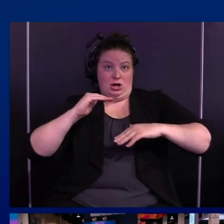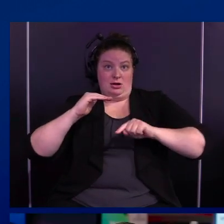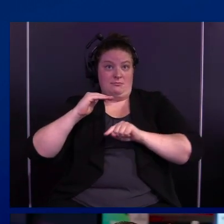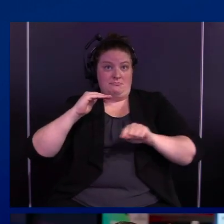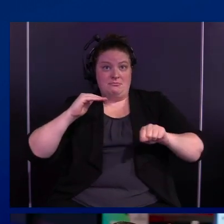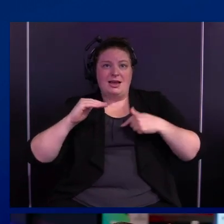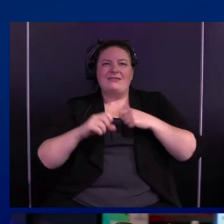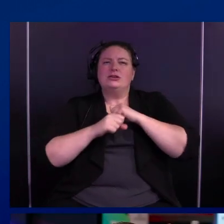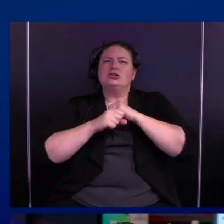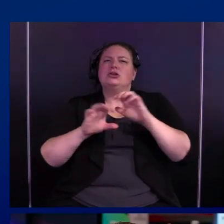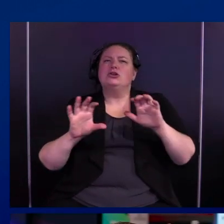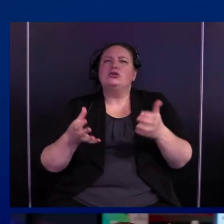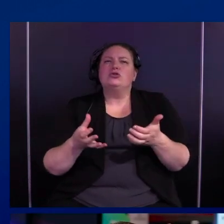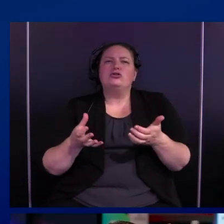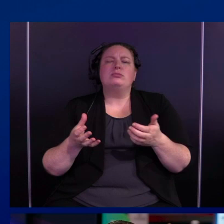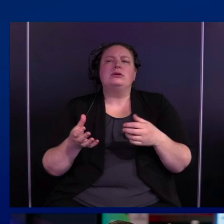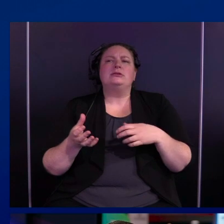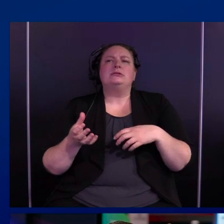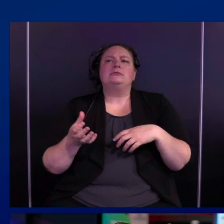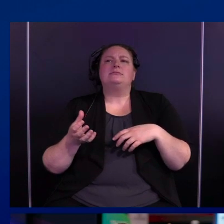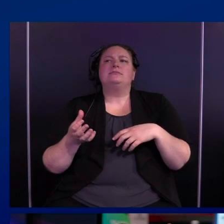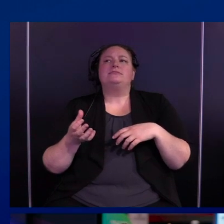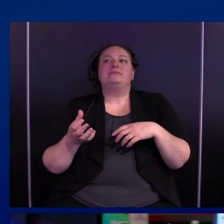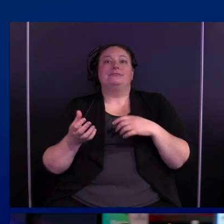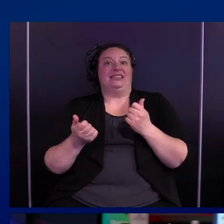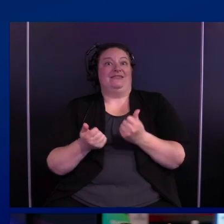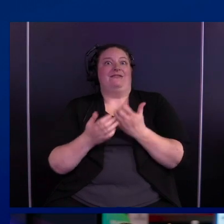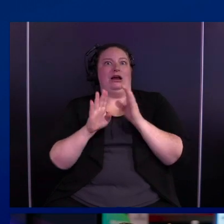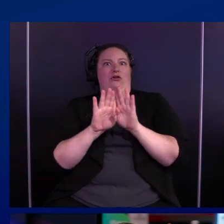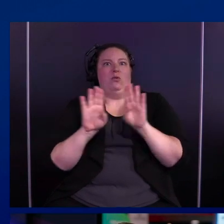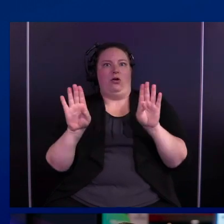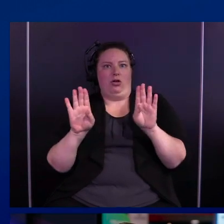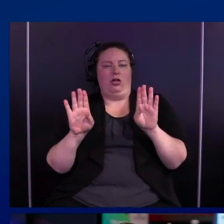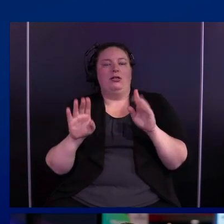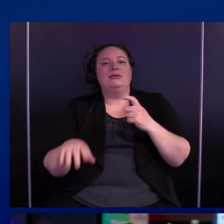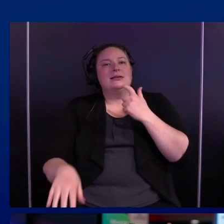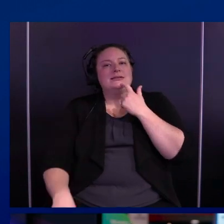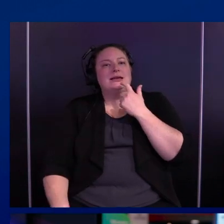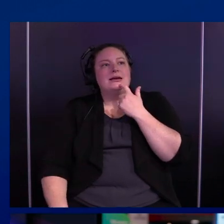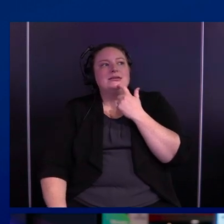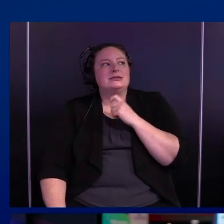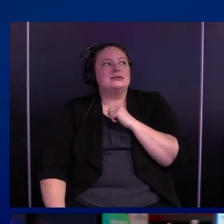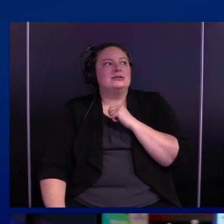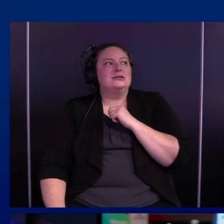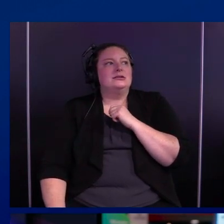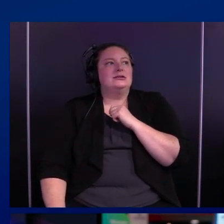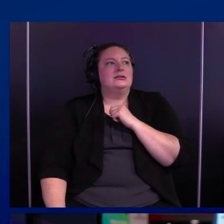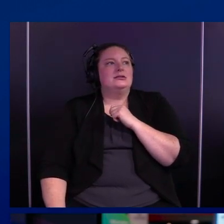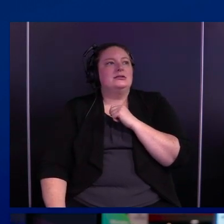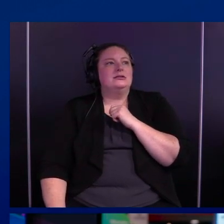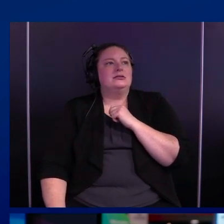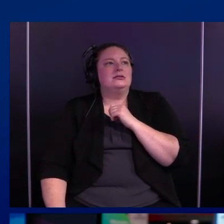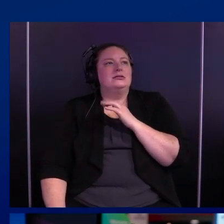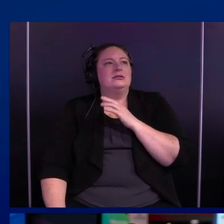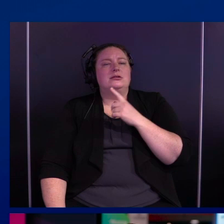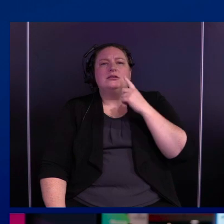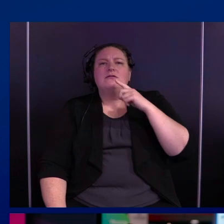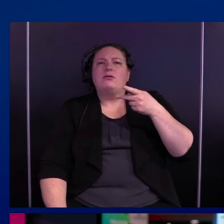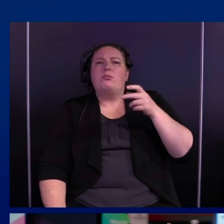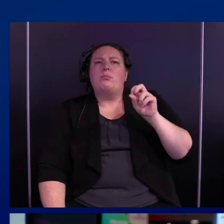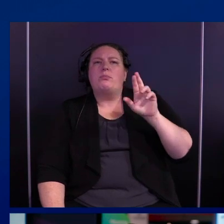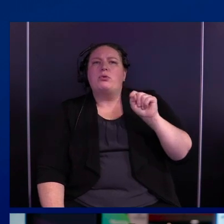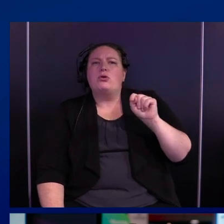security group. It's basically a firewall that is saying for, what is it, port range,